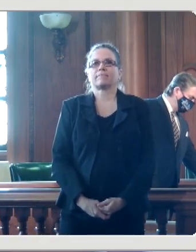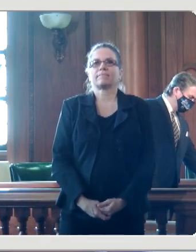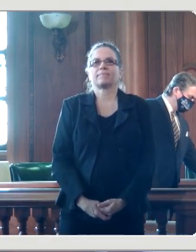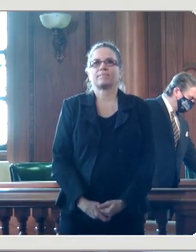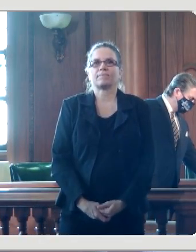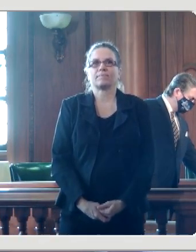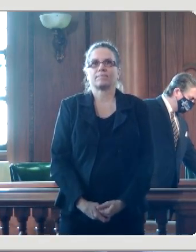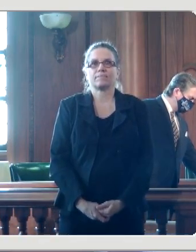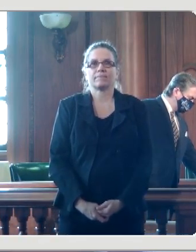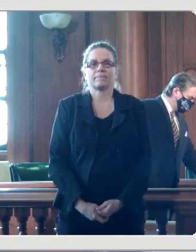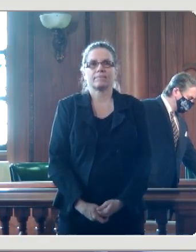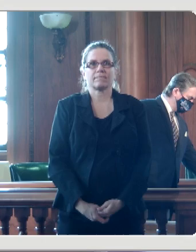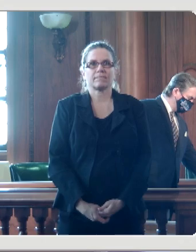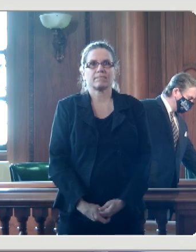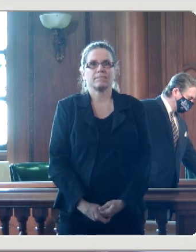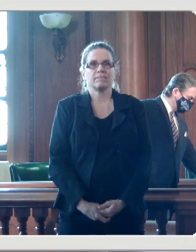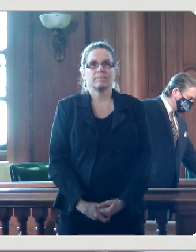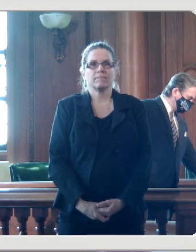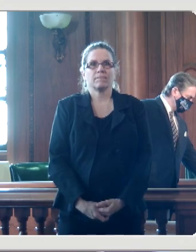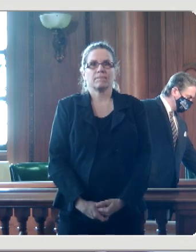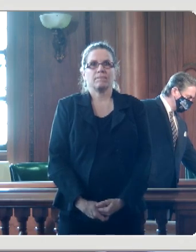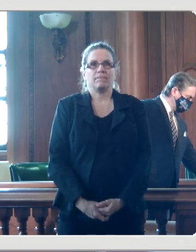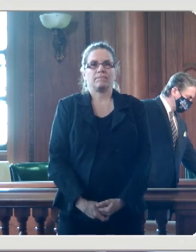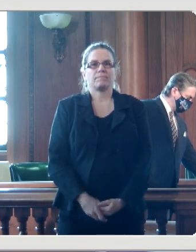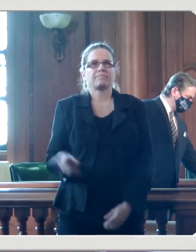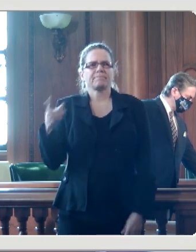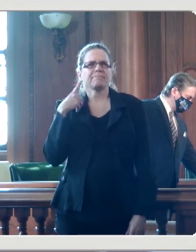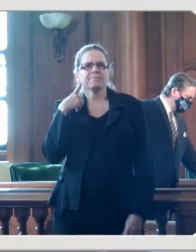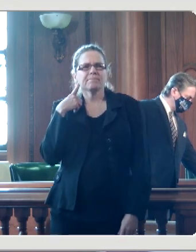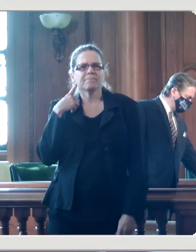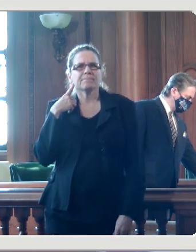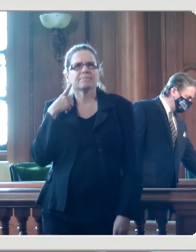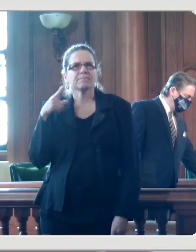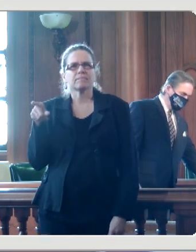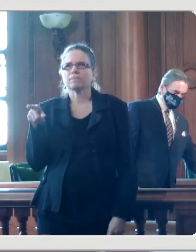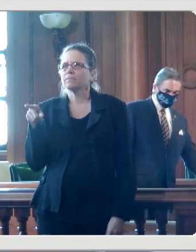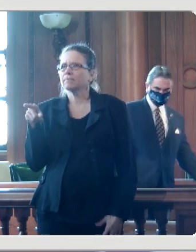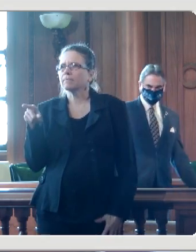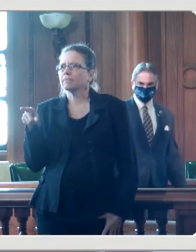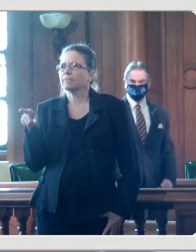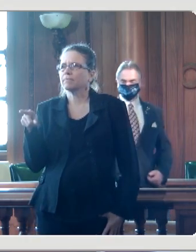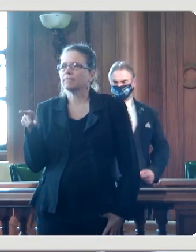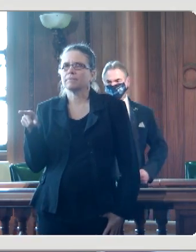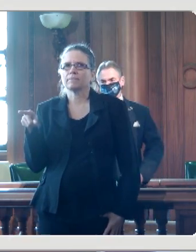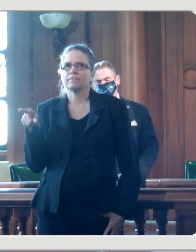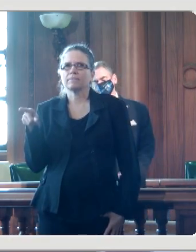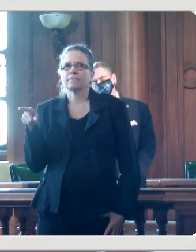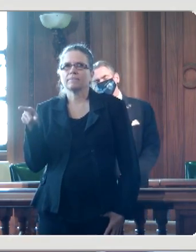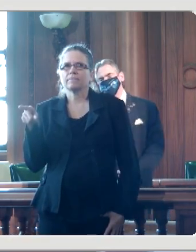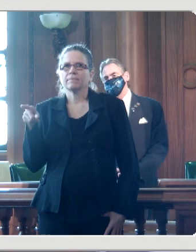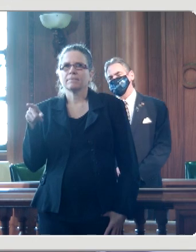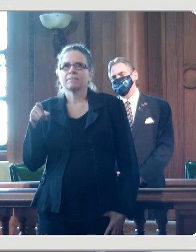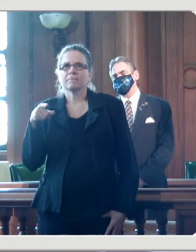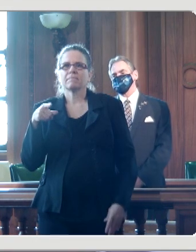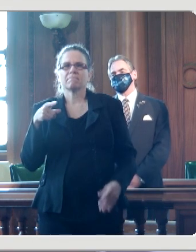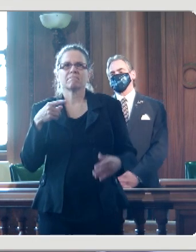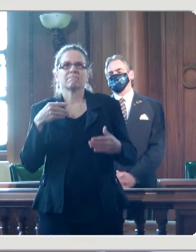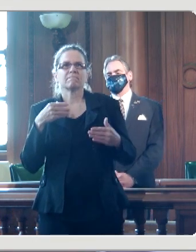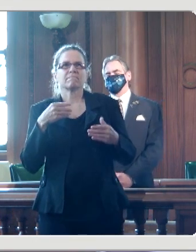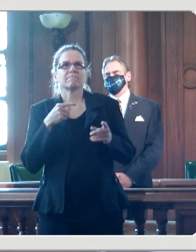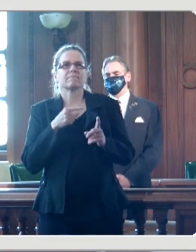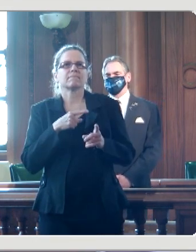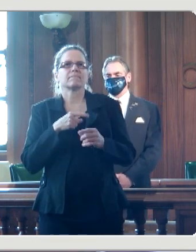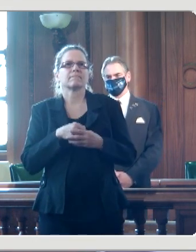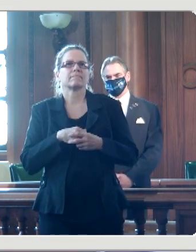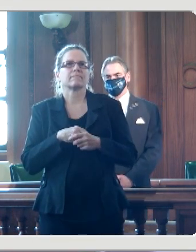Commissioner, I'm curious if, I know we're still not completely have all the data that we're going to need or even all the information from the post-holiday period.